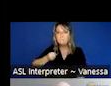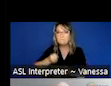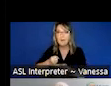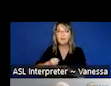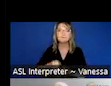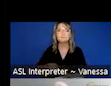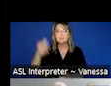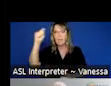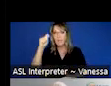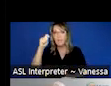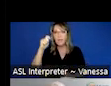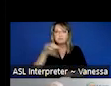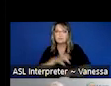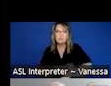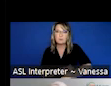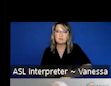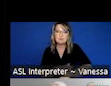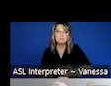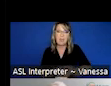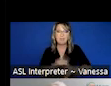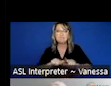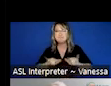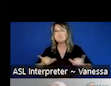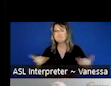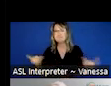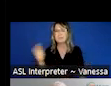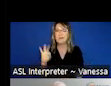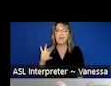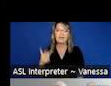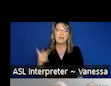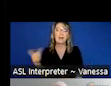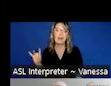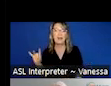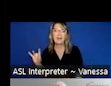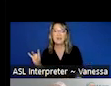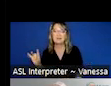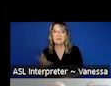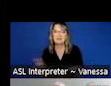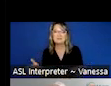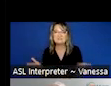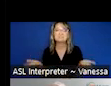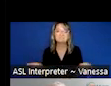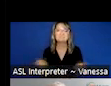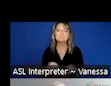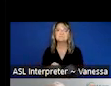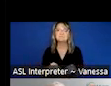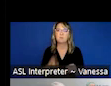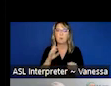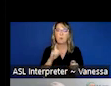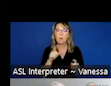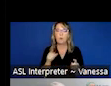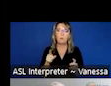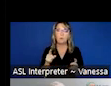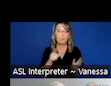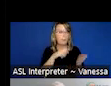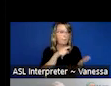hats, wristbands, all kinds of 988 garb. So check off somebody on your